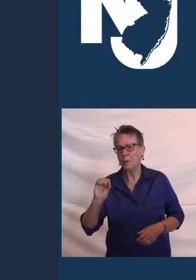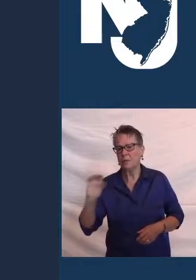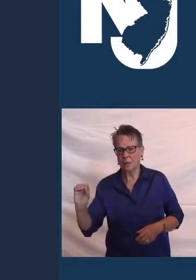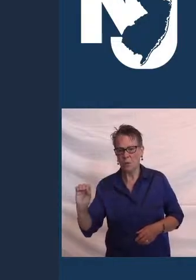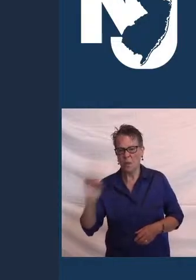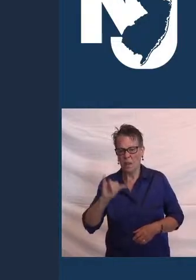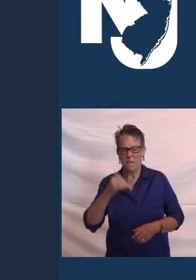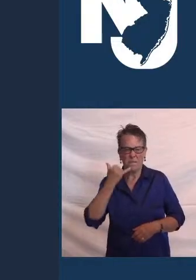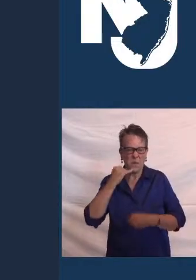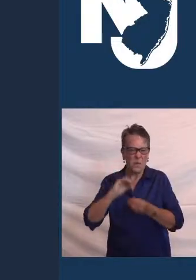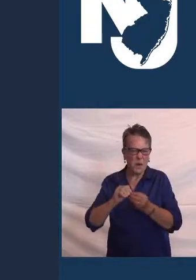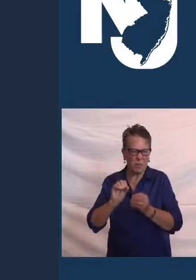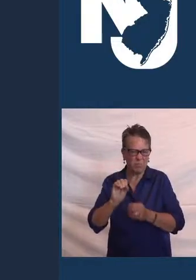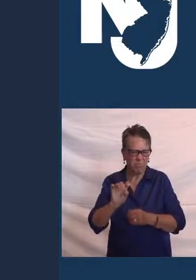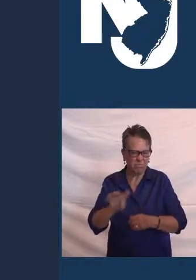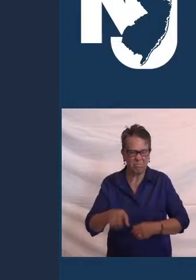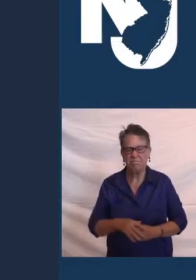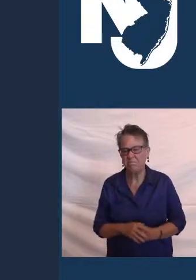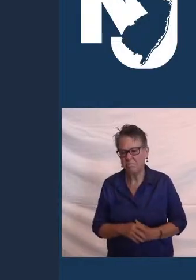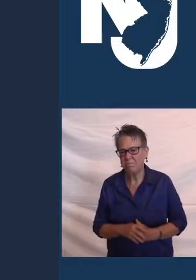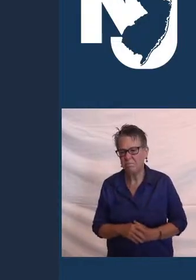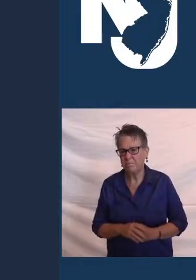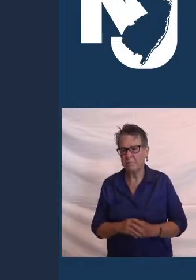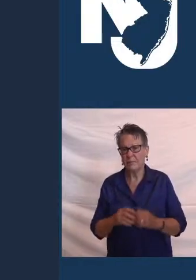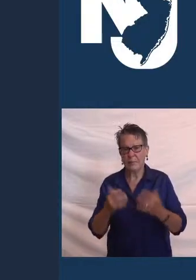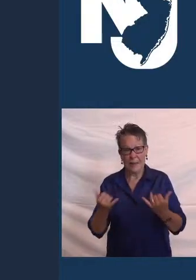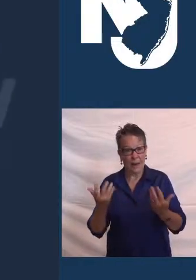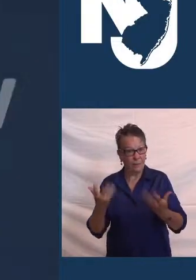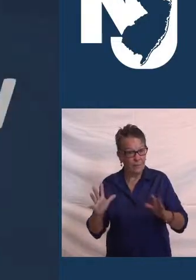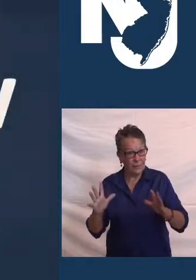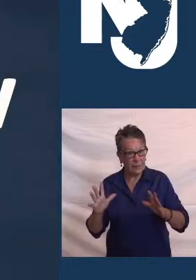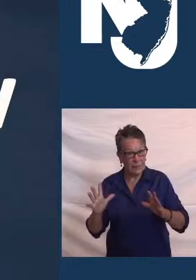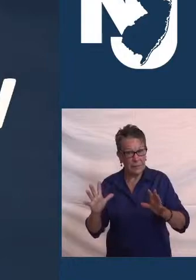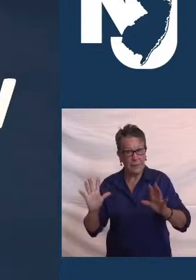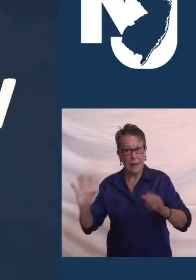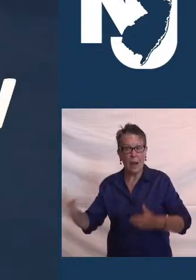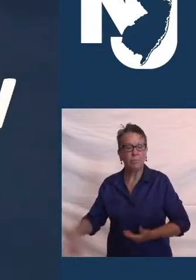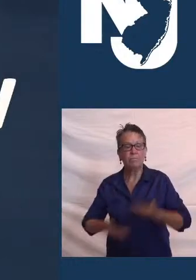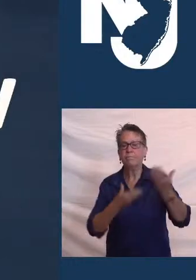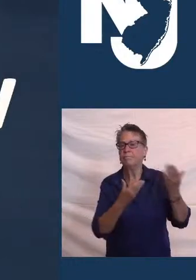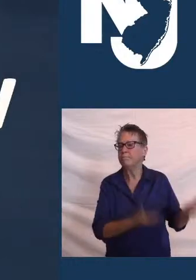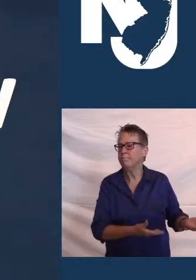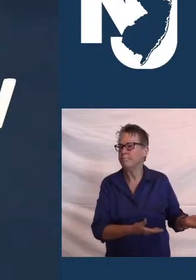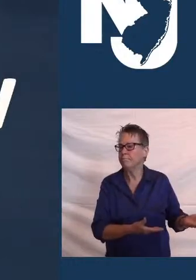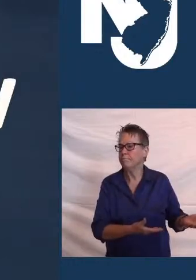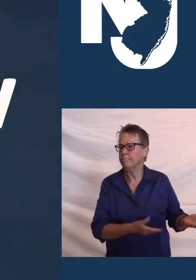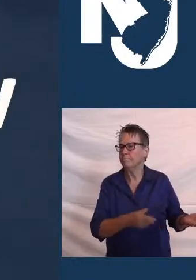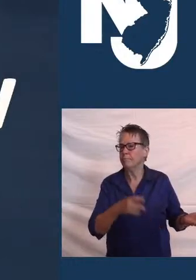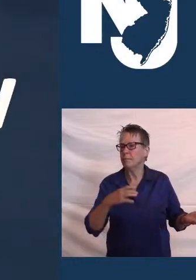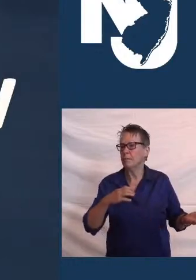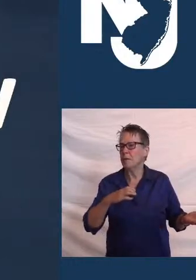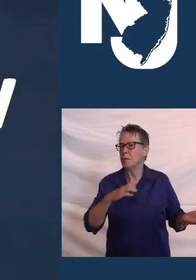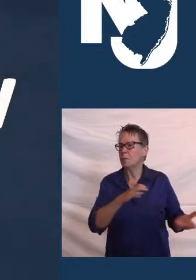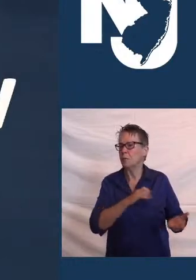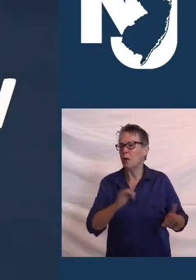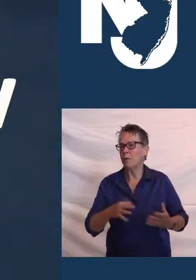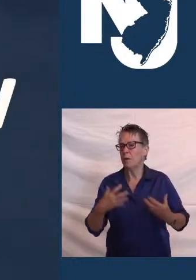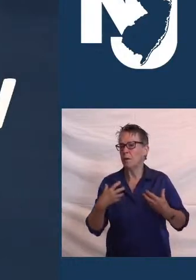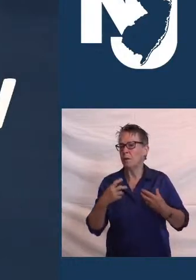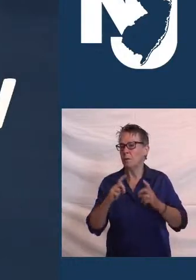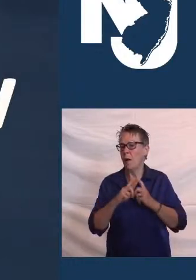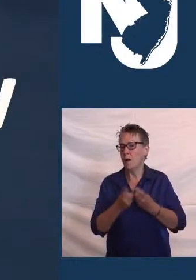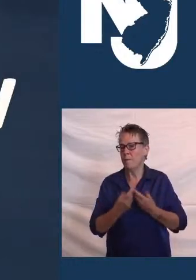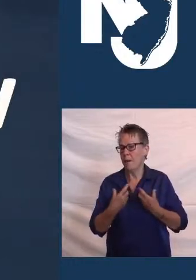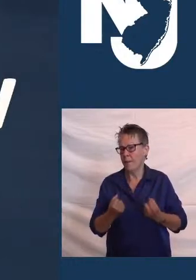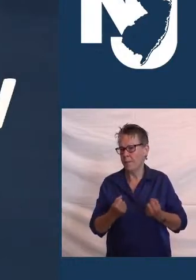201-291-4100. And with all that being said, please help me welcome the woman who needs no introduction, the Commissioner of the Department of Health, Judy